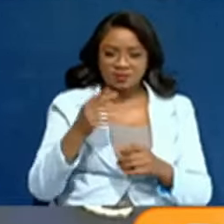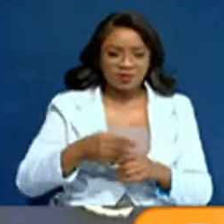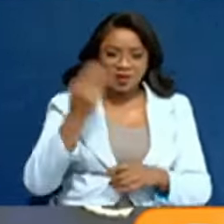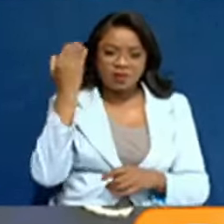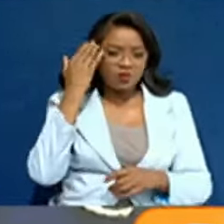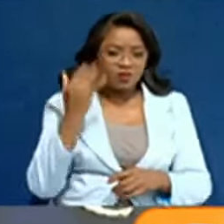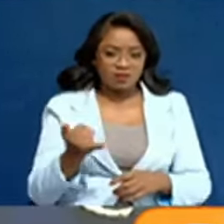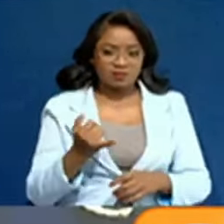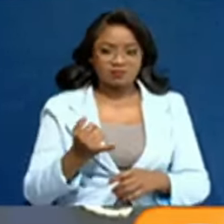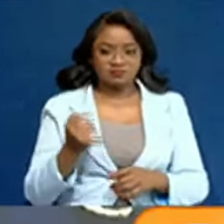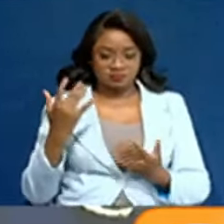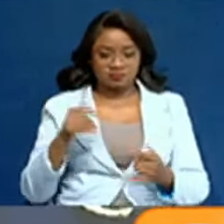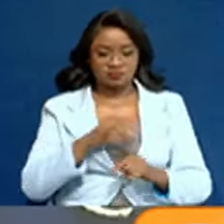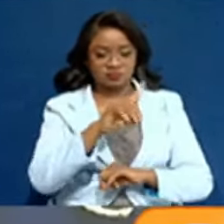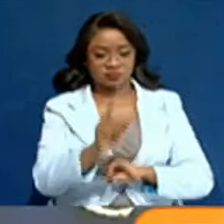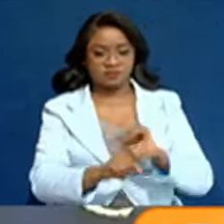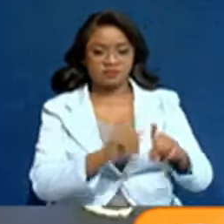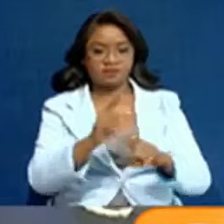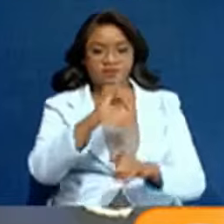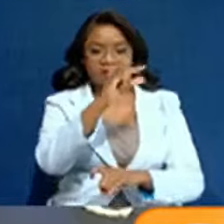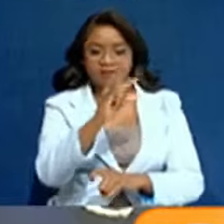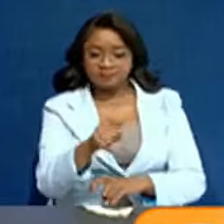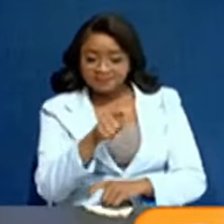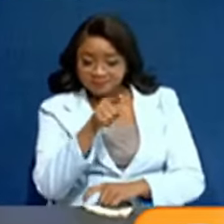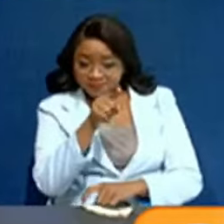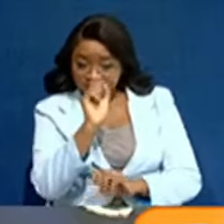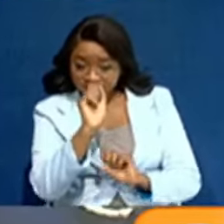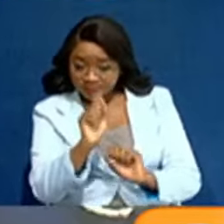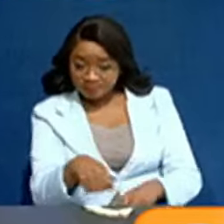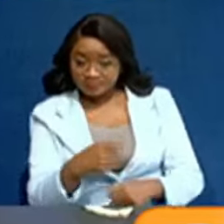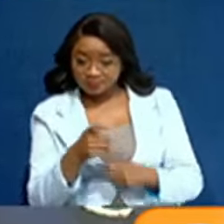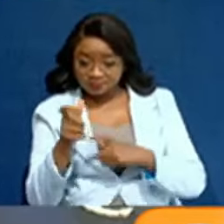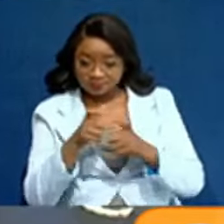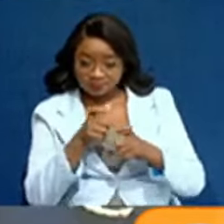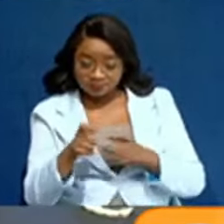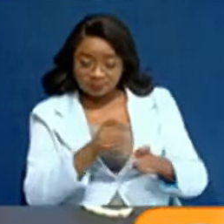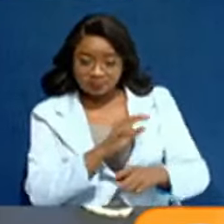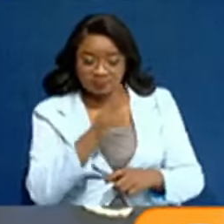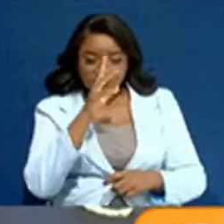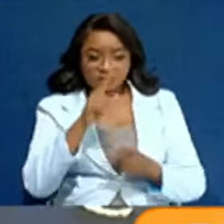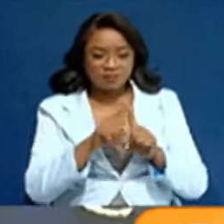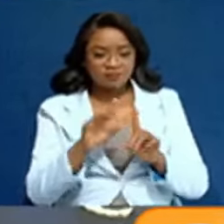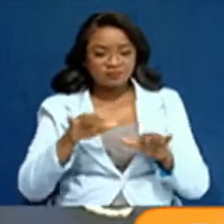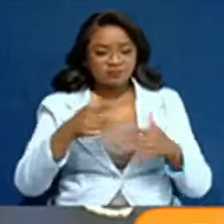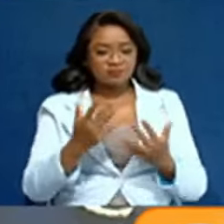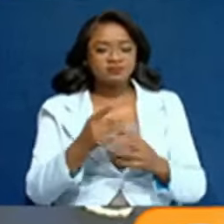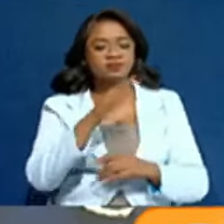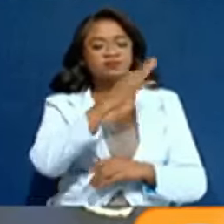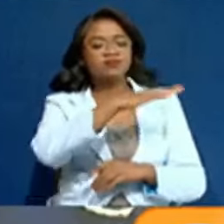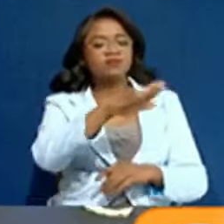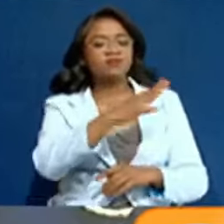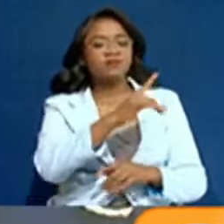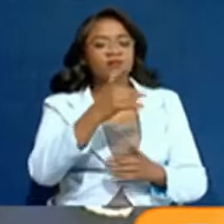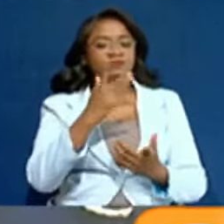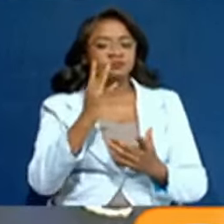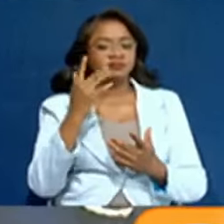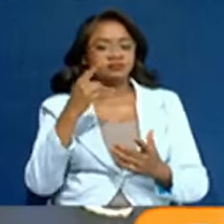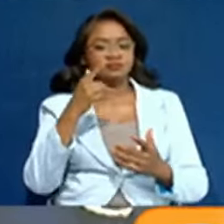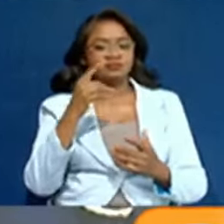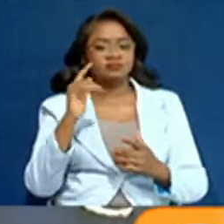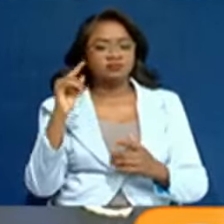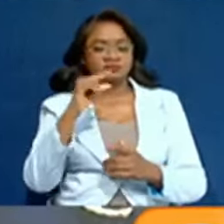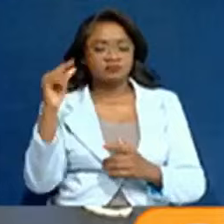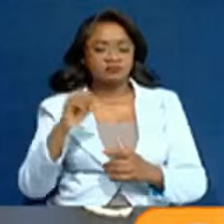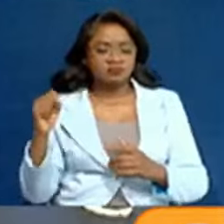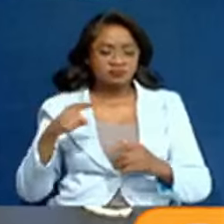his suitability to hold the office of the IG questioned him over how parliament was invaded under the watch of the